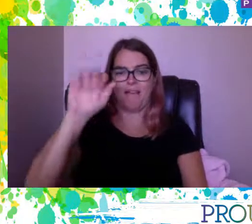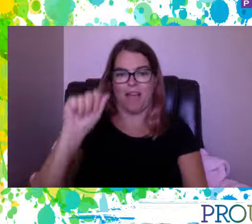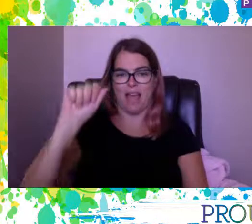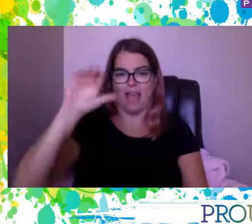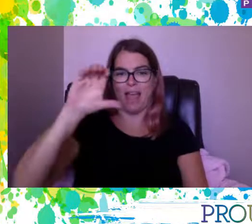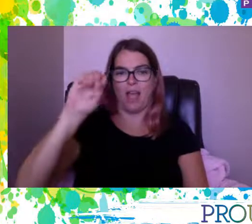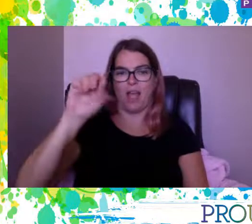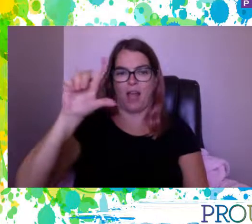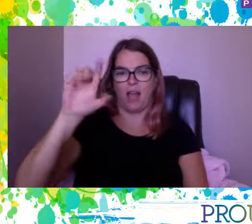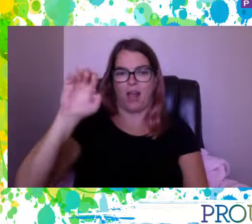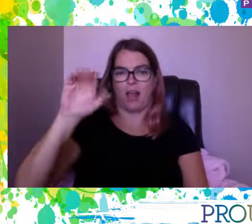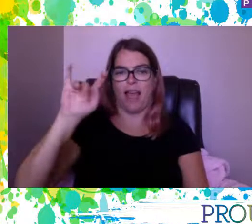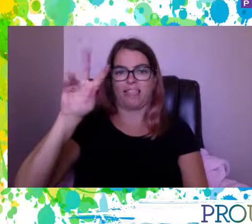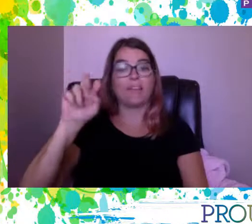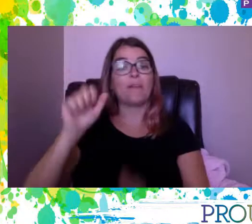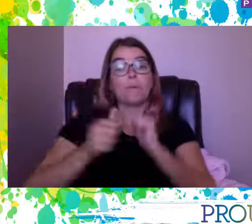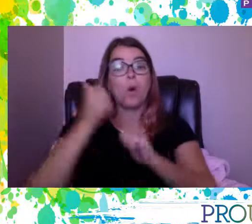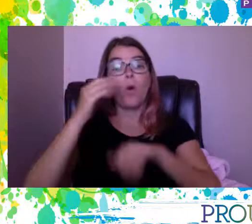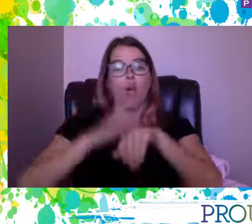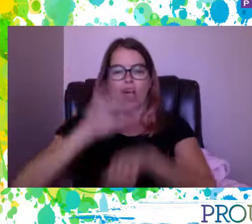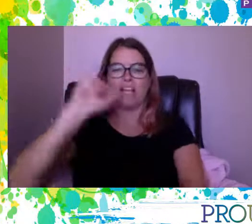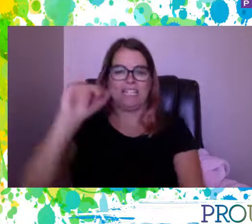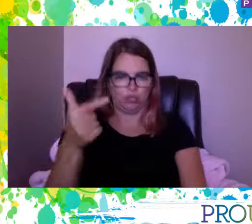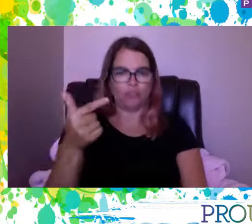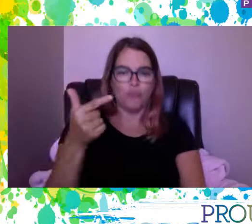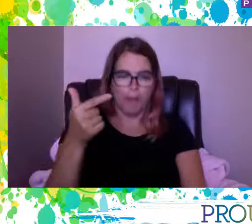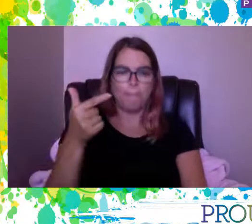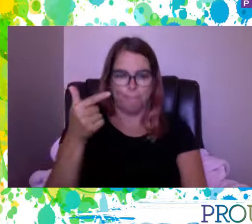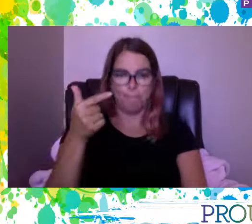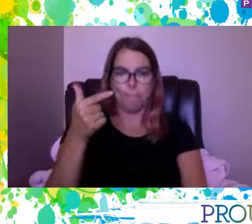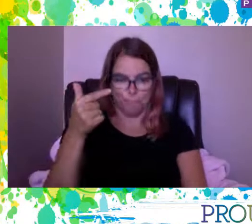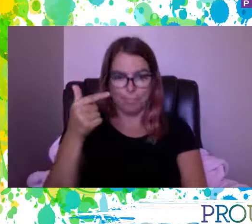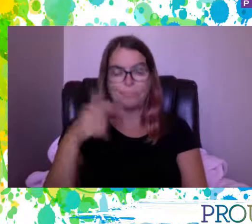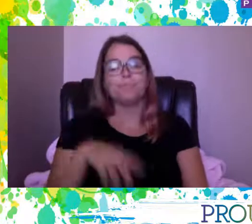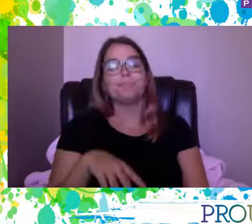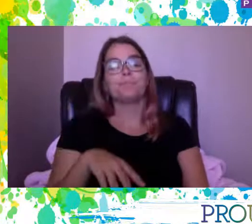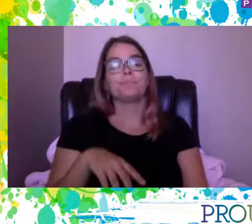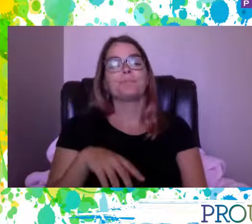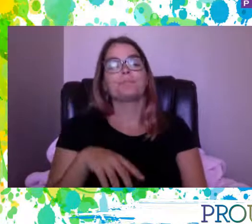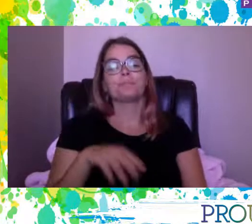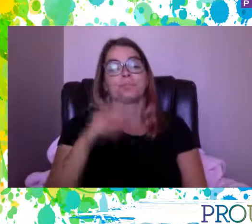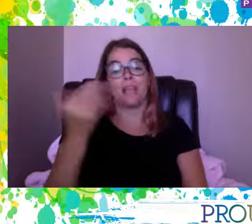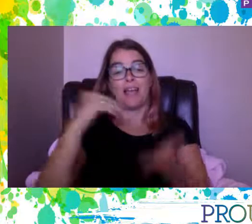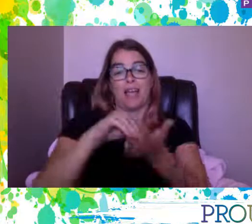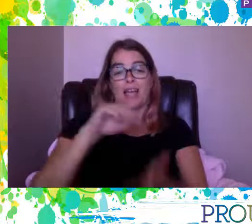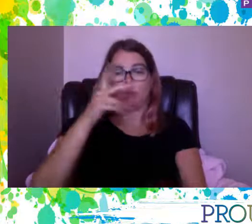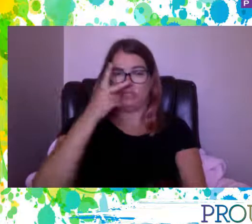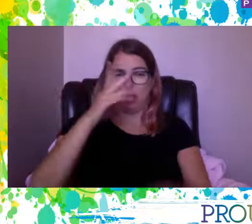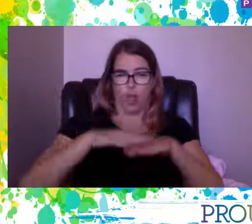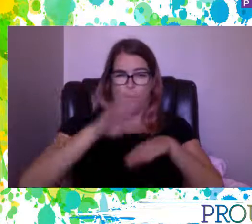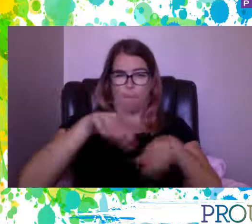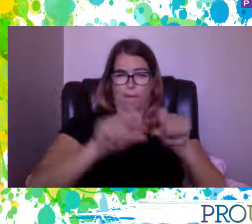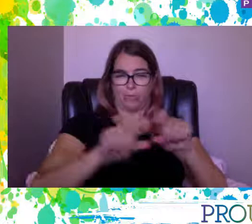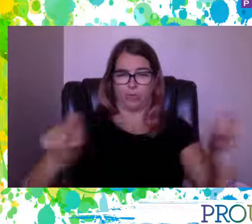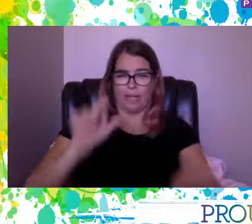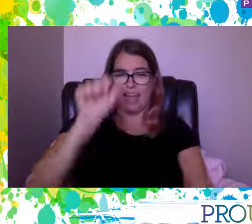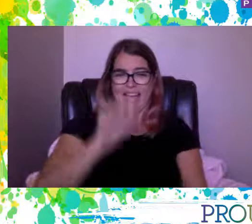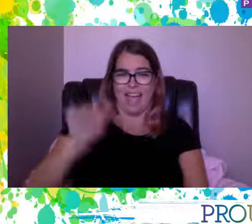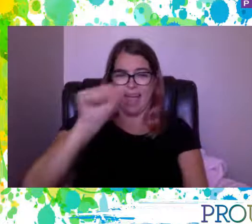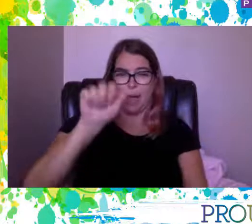their main presence. And that's at BTFA Collective on Instagram. That's on the bottom of your screen as well.